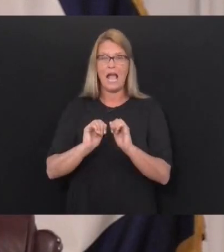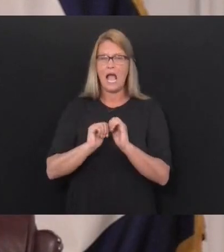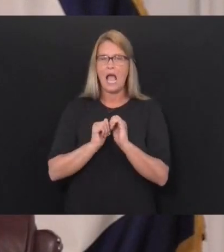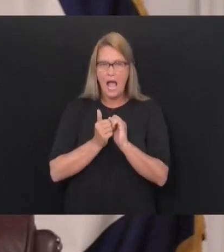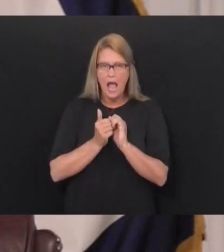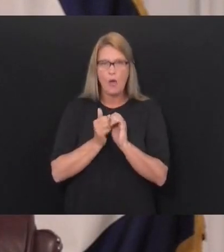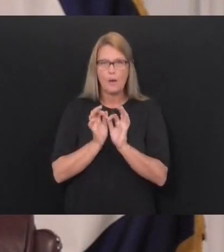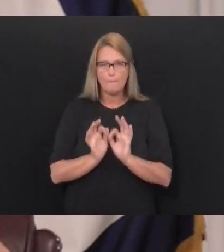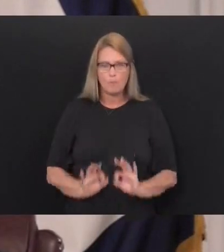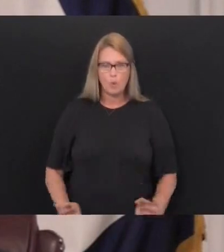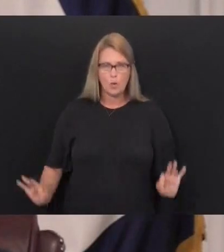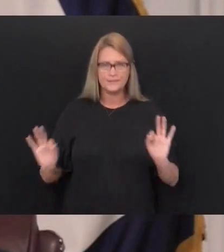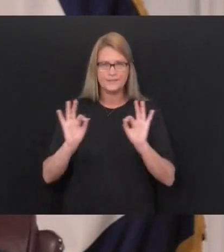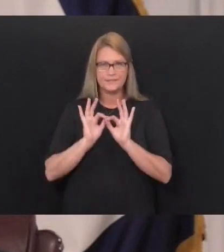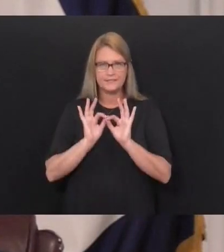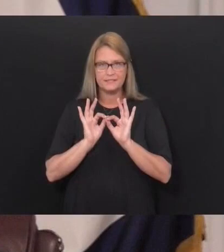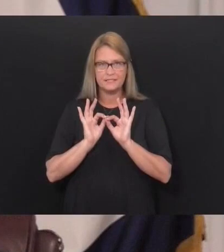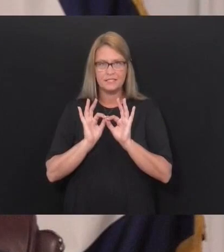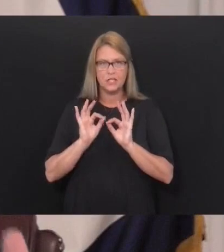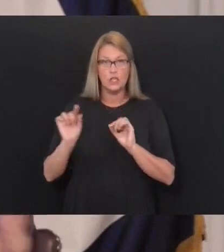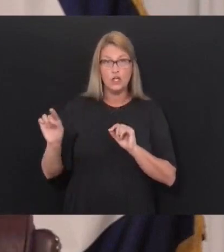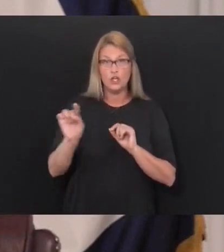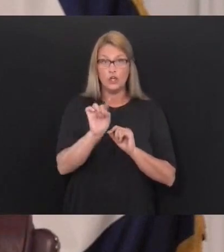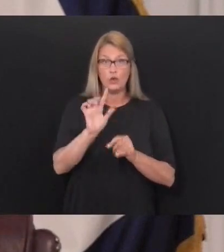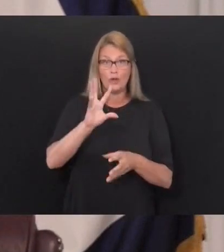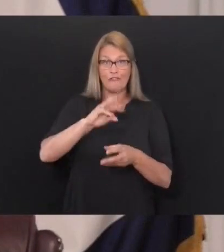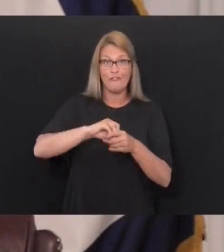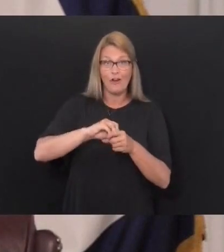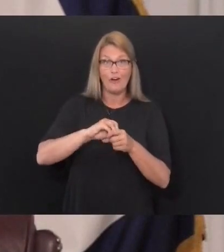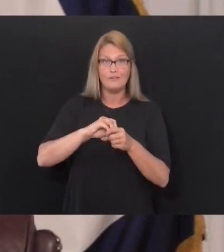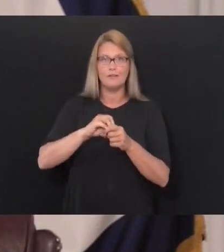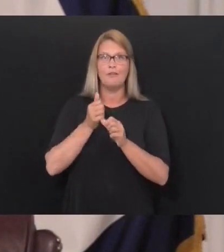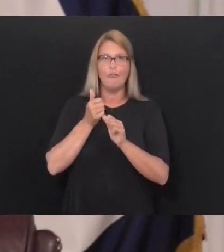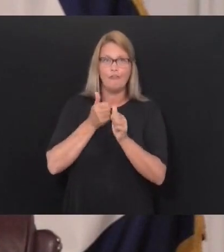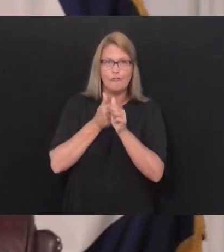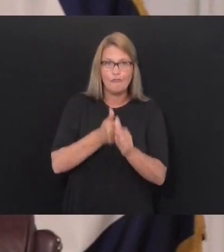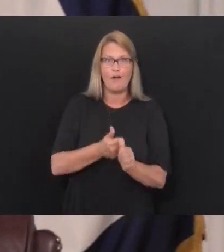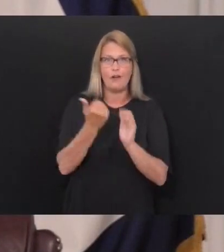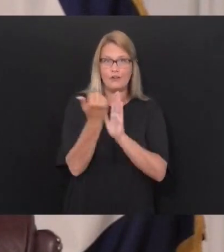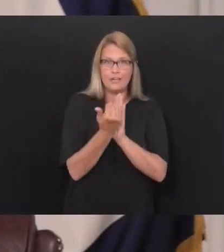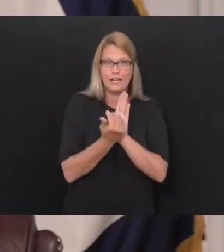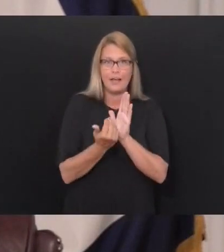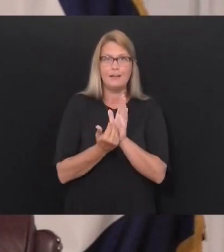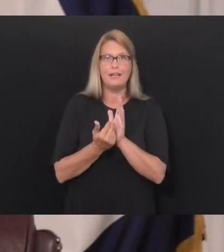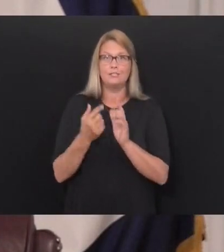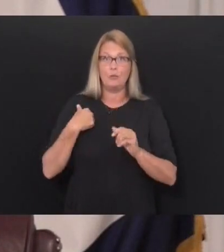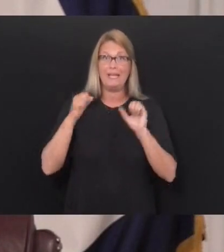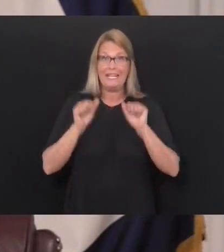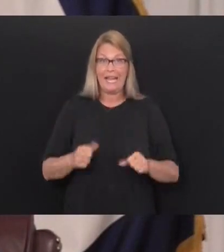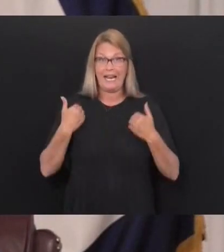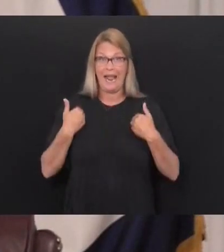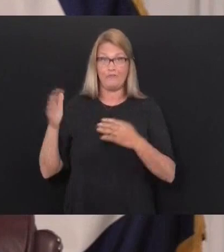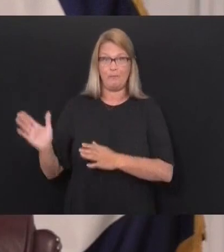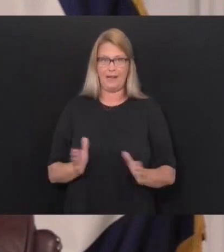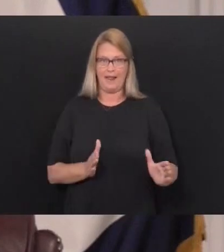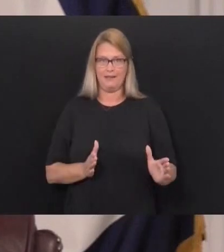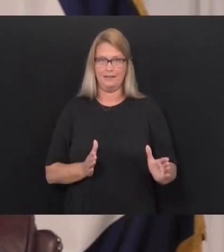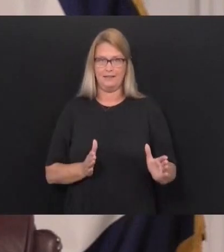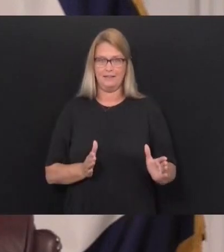a game or two as we move forward. So we don't think that we're going to live in a